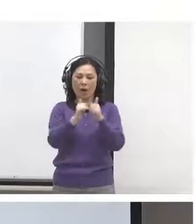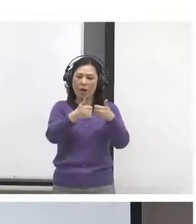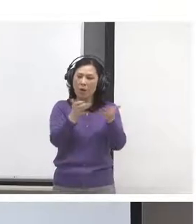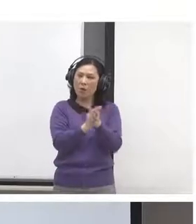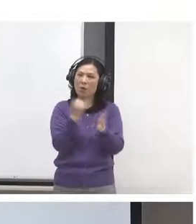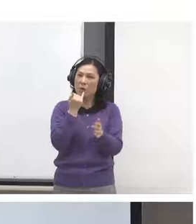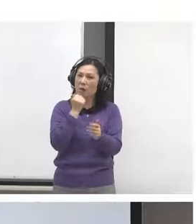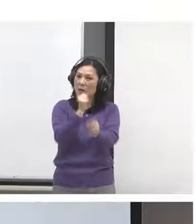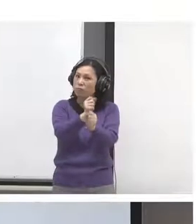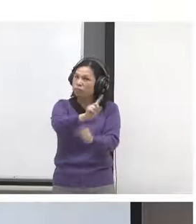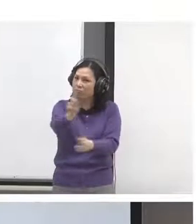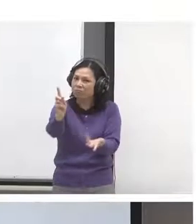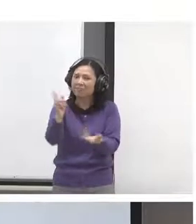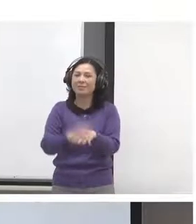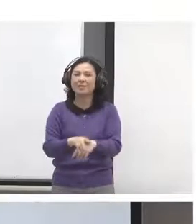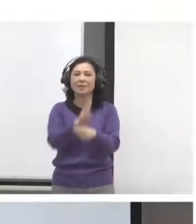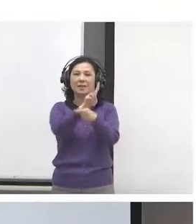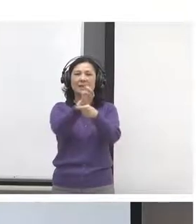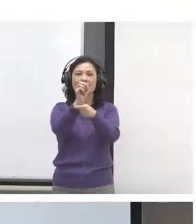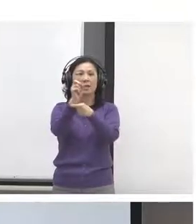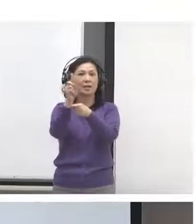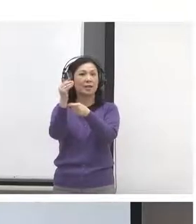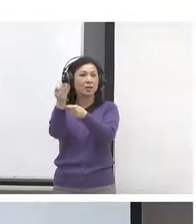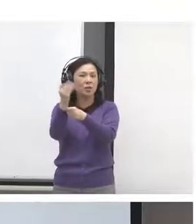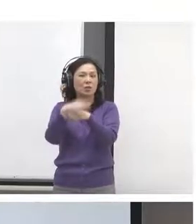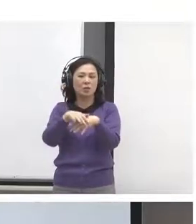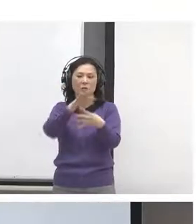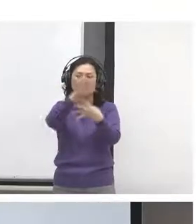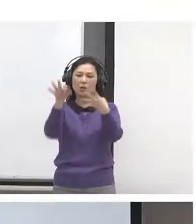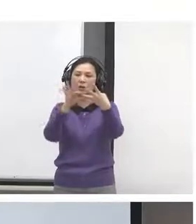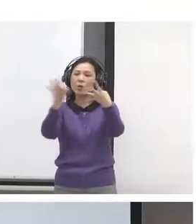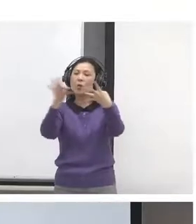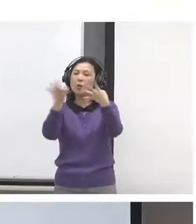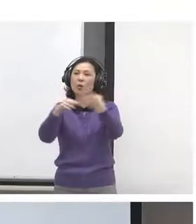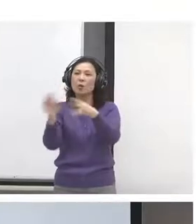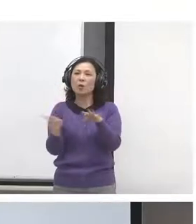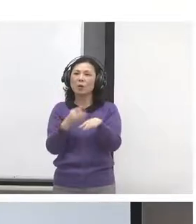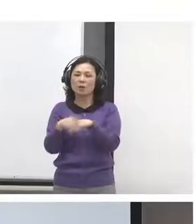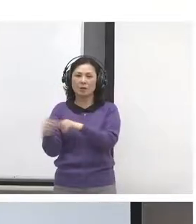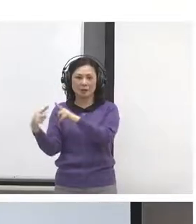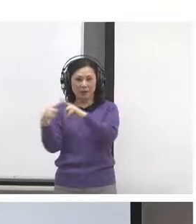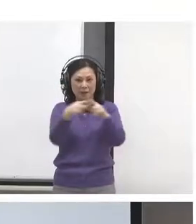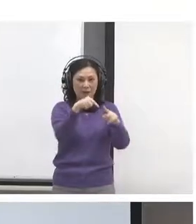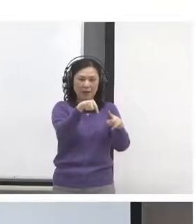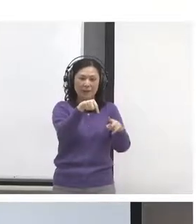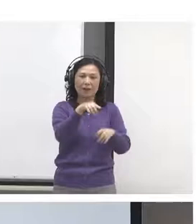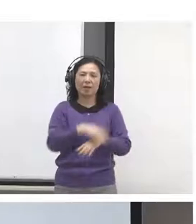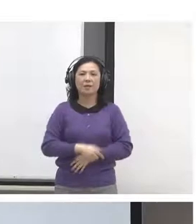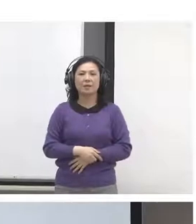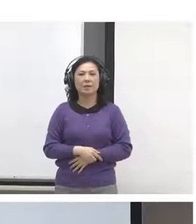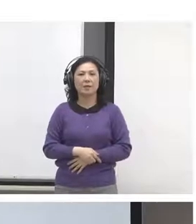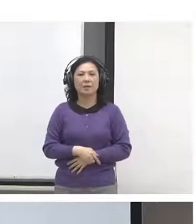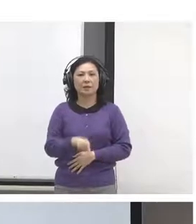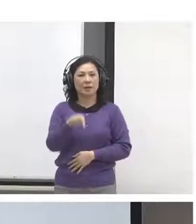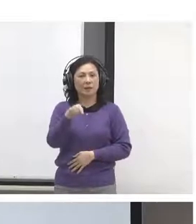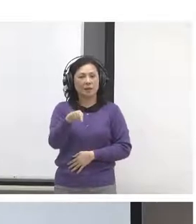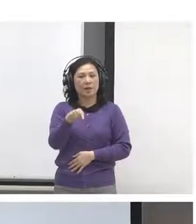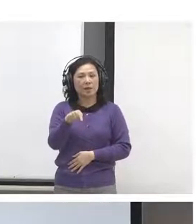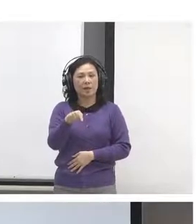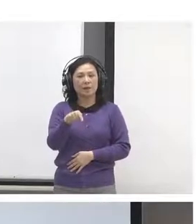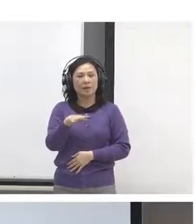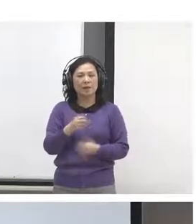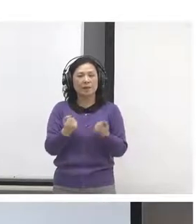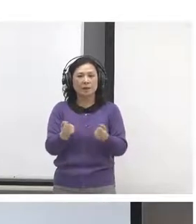The fall of 2019, we had Sam Jeffers visit us, who was joined in Toronto because of a